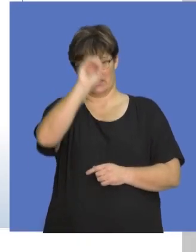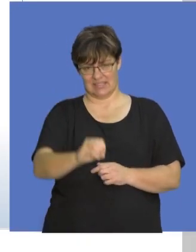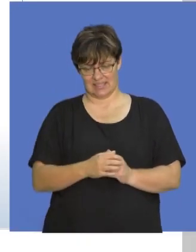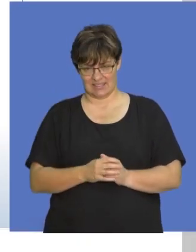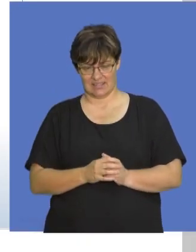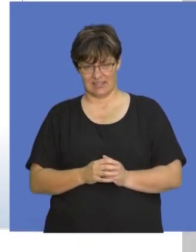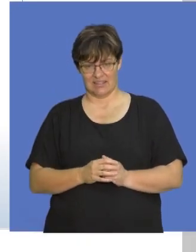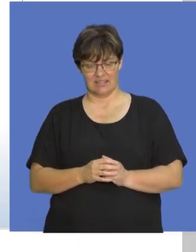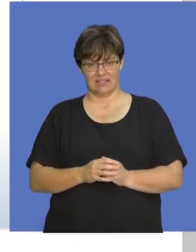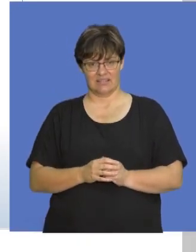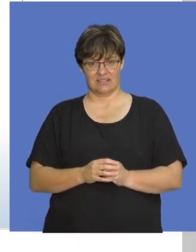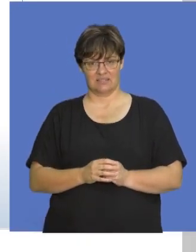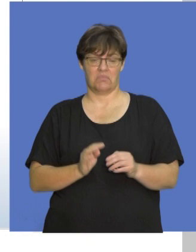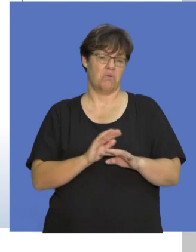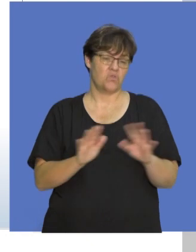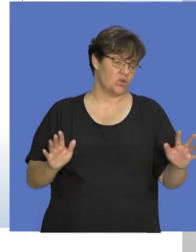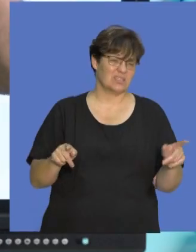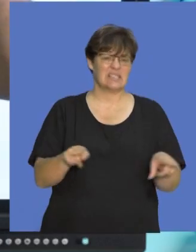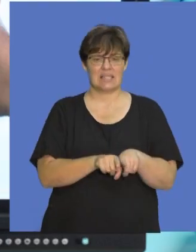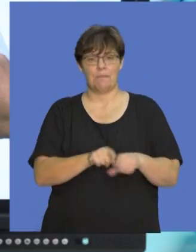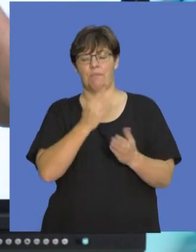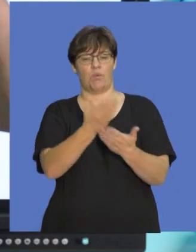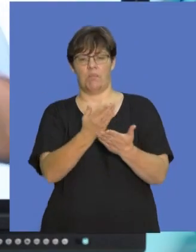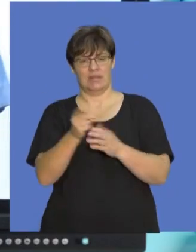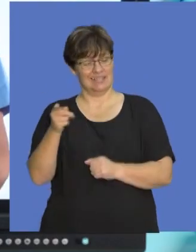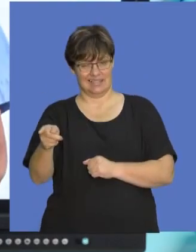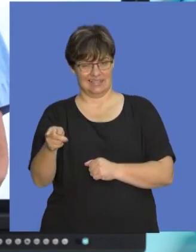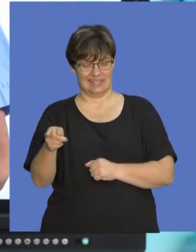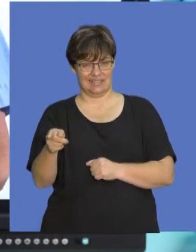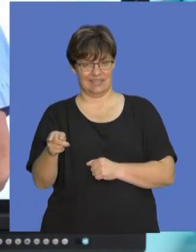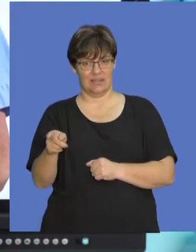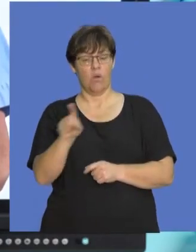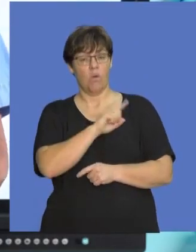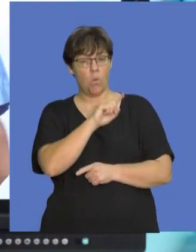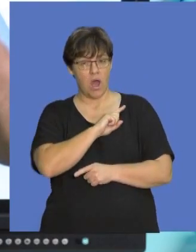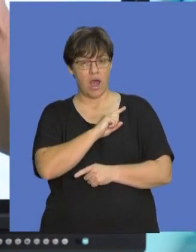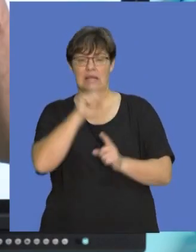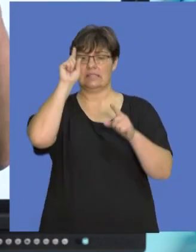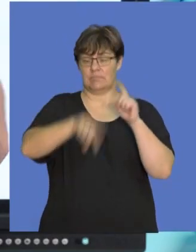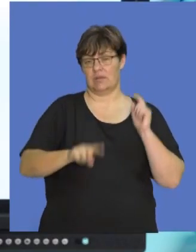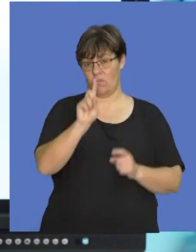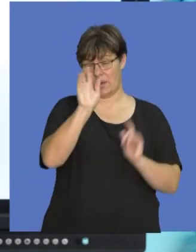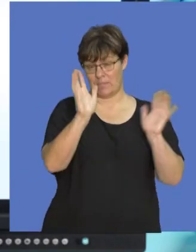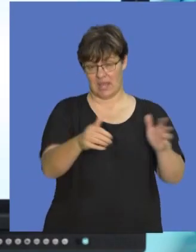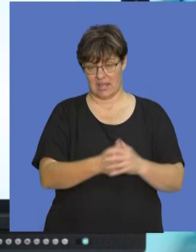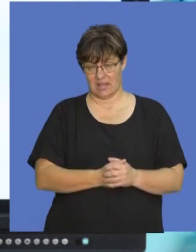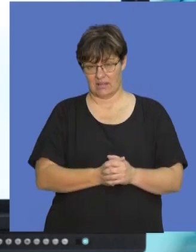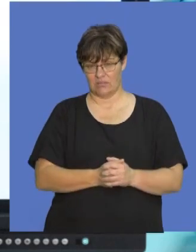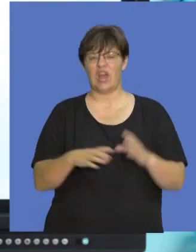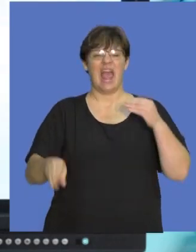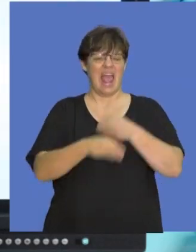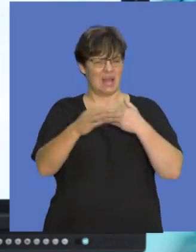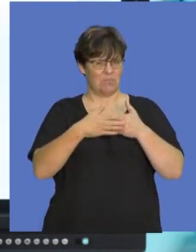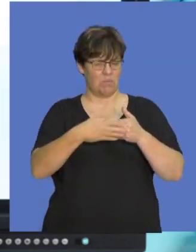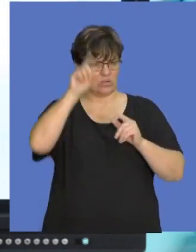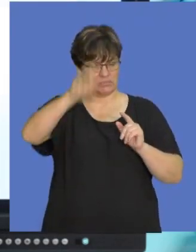it's 100%. It's not like the probability, because we've only had 1 spin.